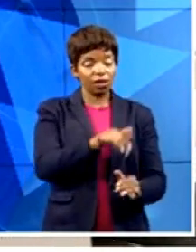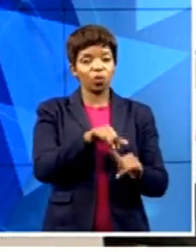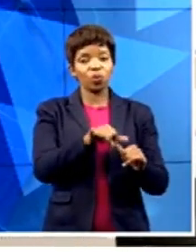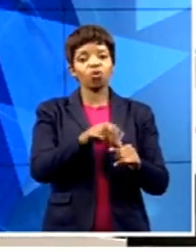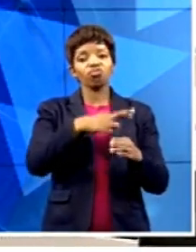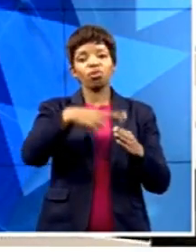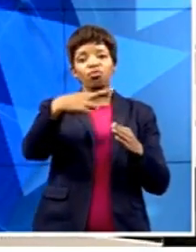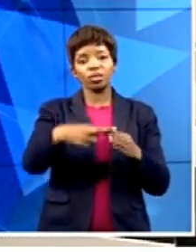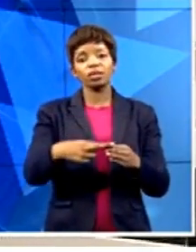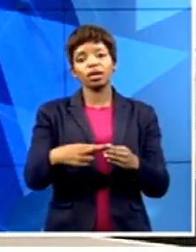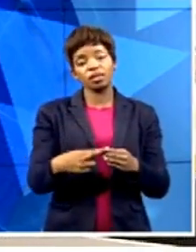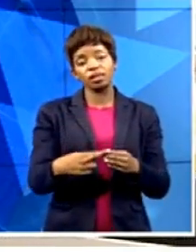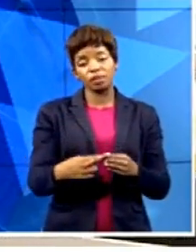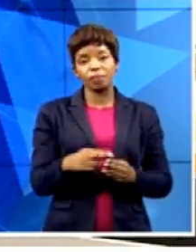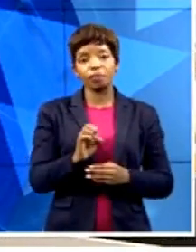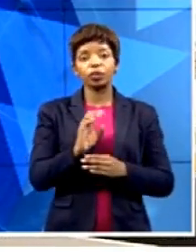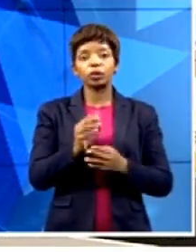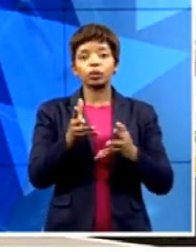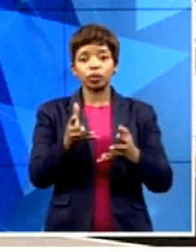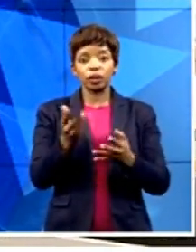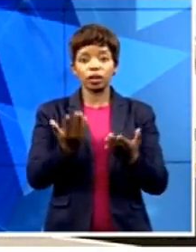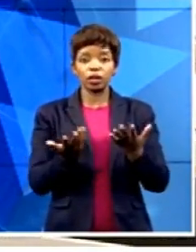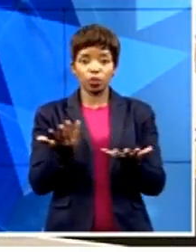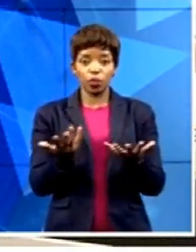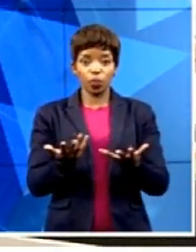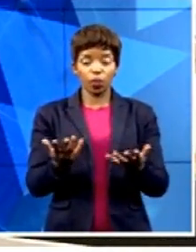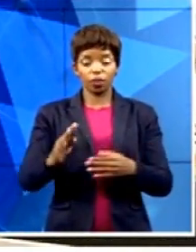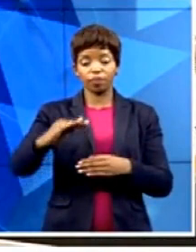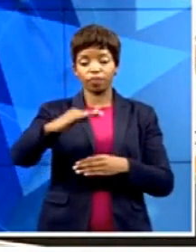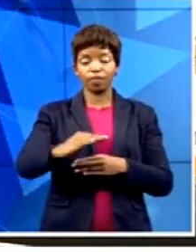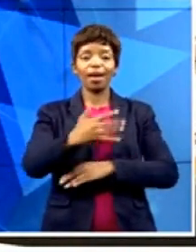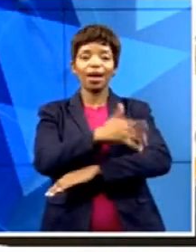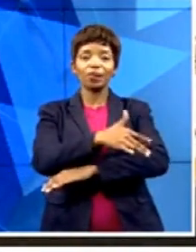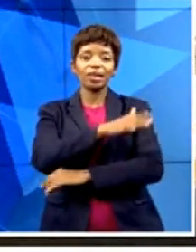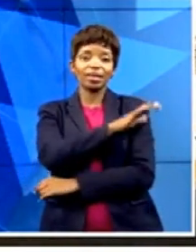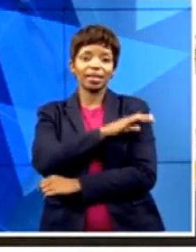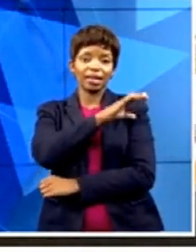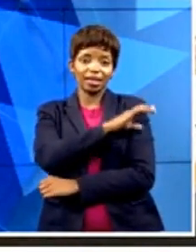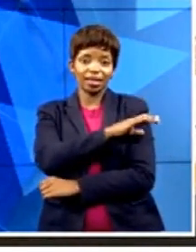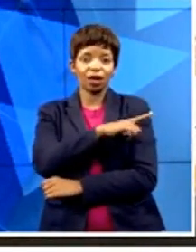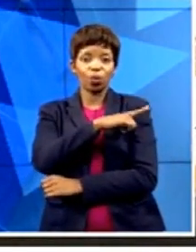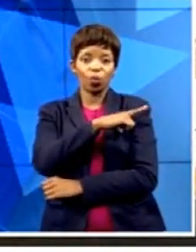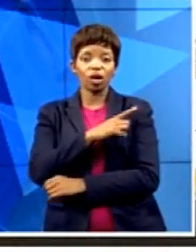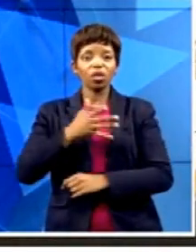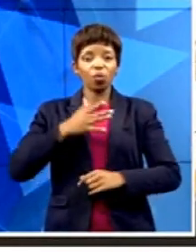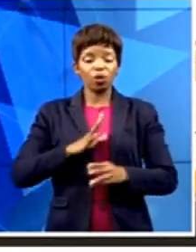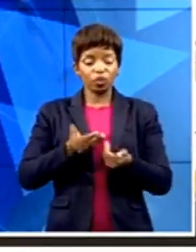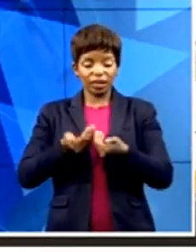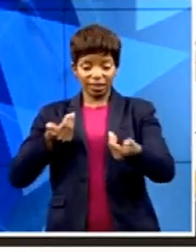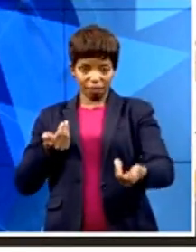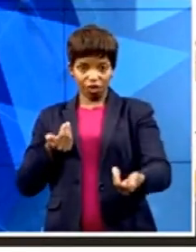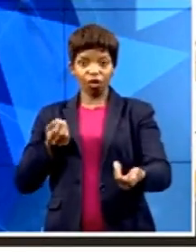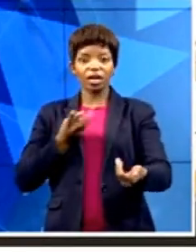to isolate and keep separate those that might be COVID-19 positive with those who are just coming here for their usual